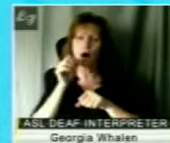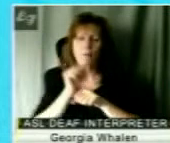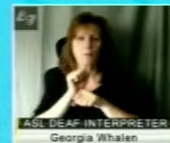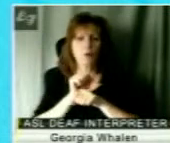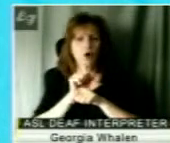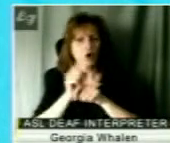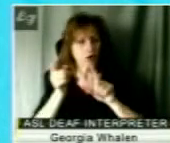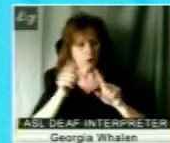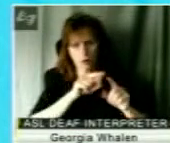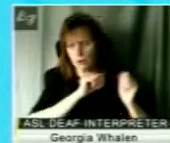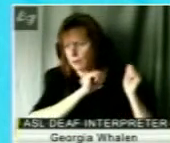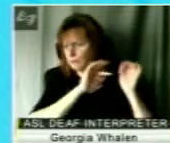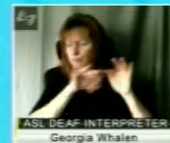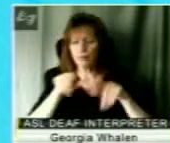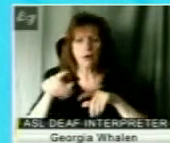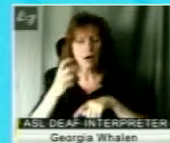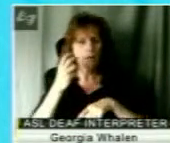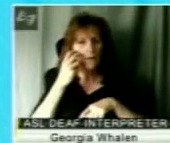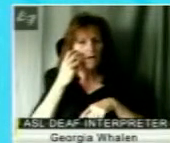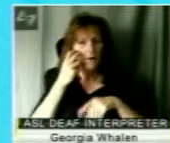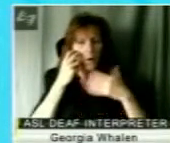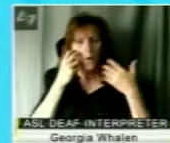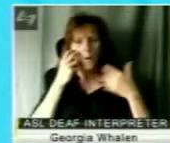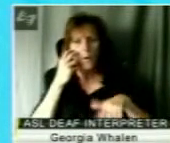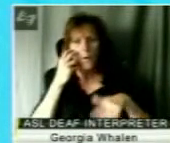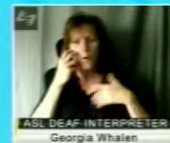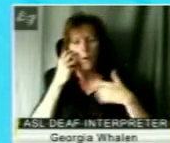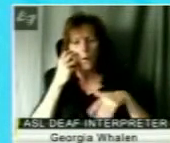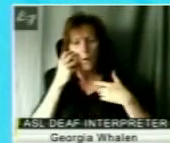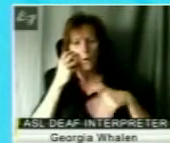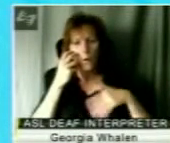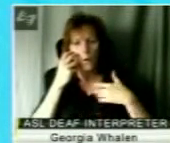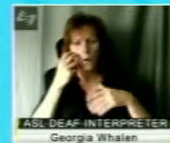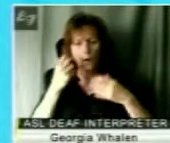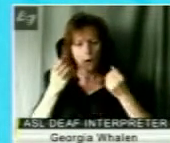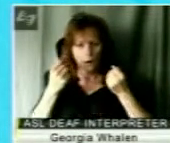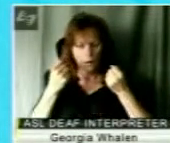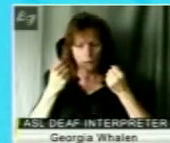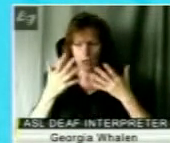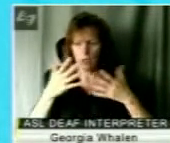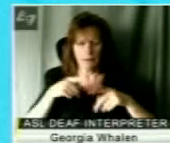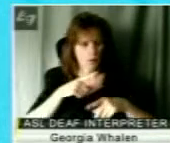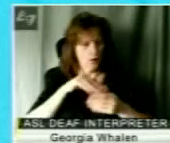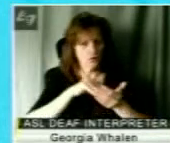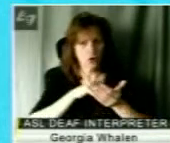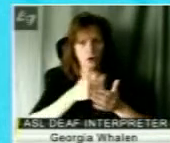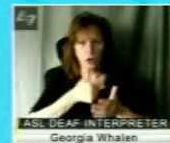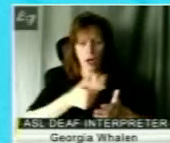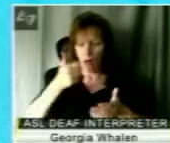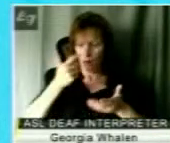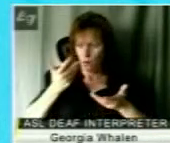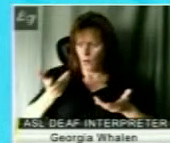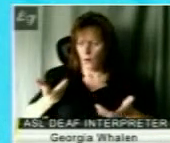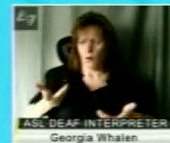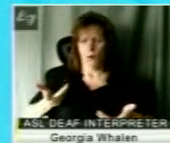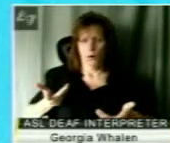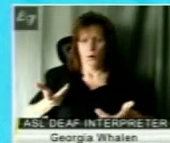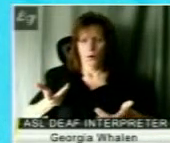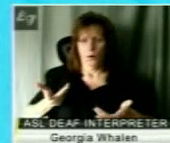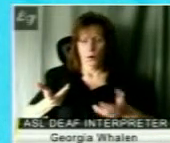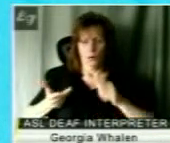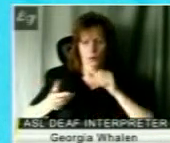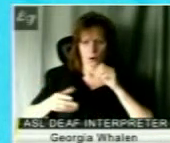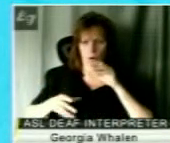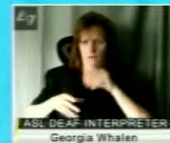the politicians and the medical officer of health, I quote, said, "I was not involved in it. I was involved and informed after the decision was made